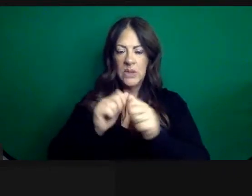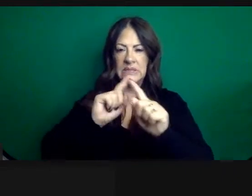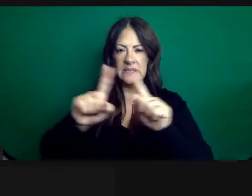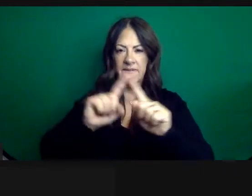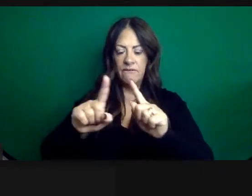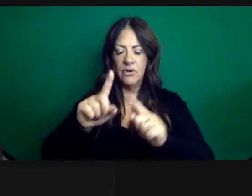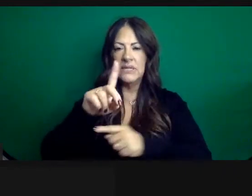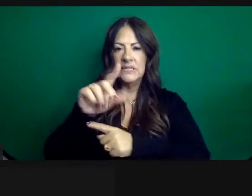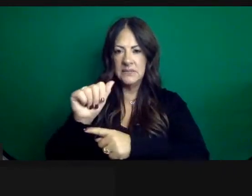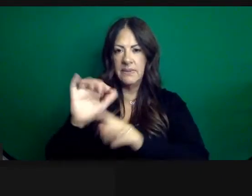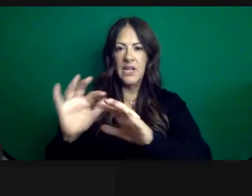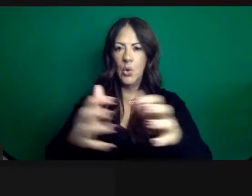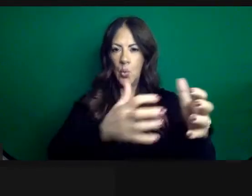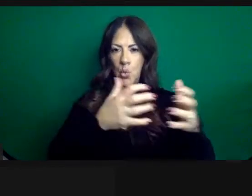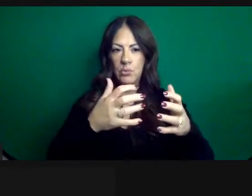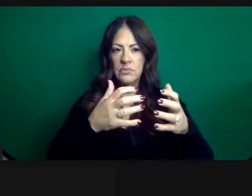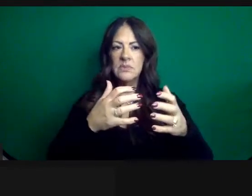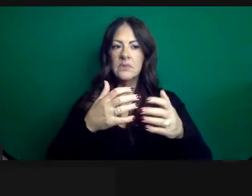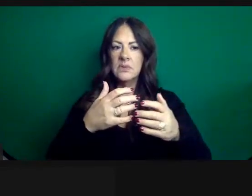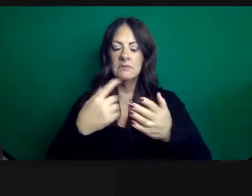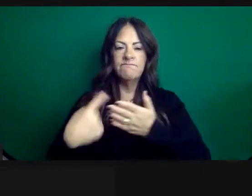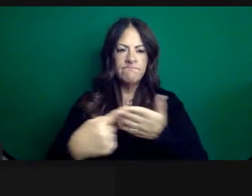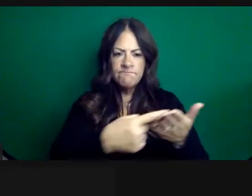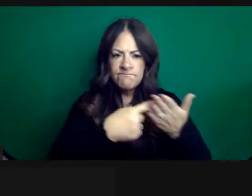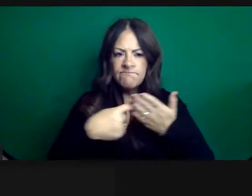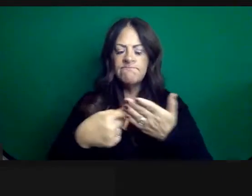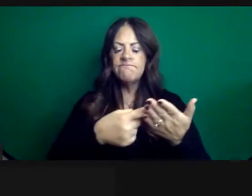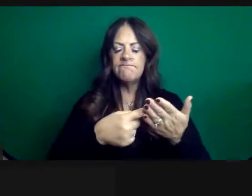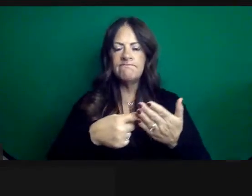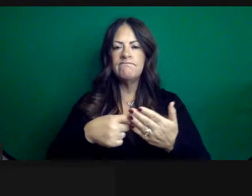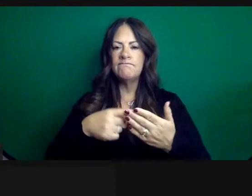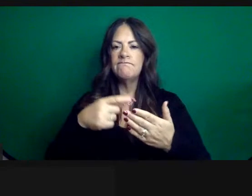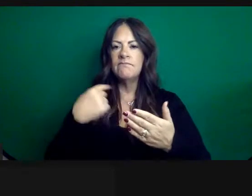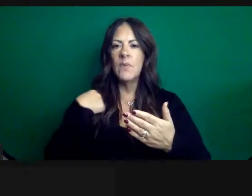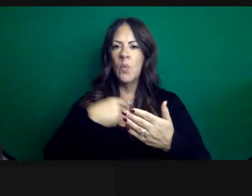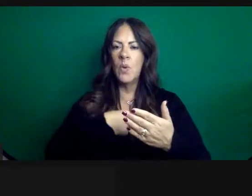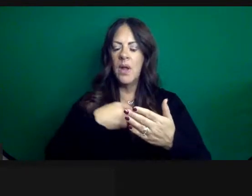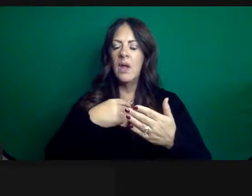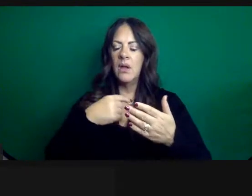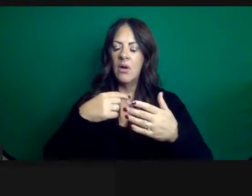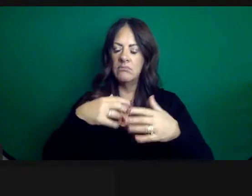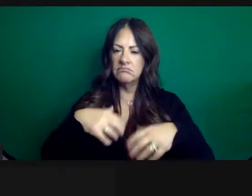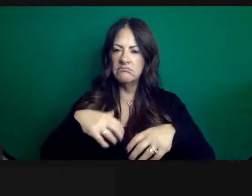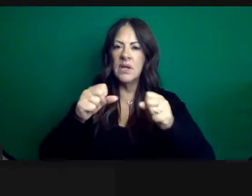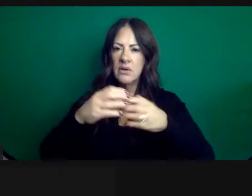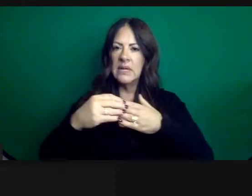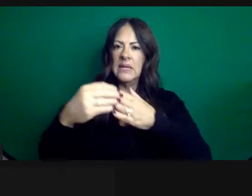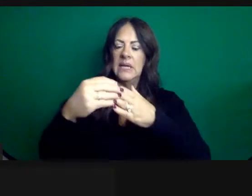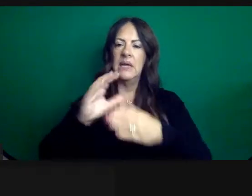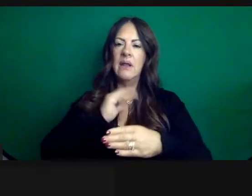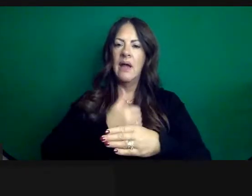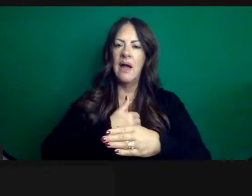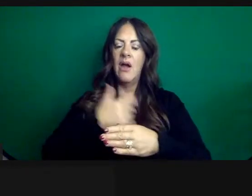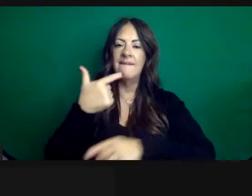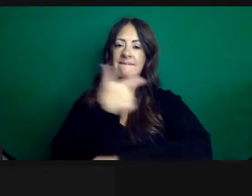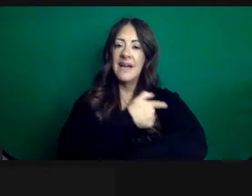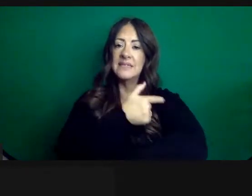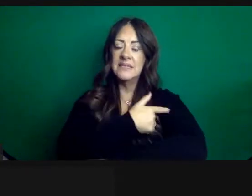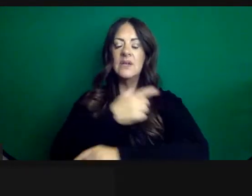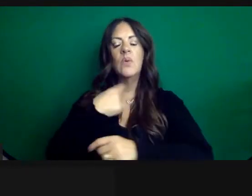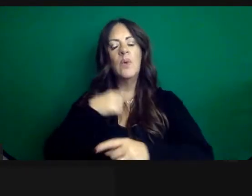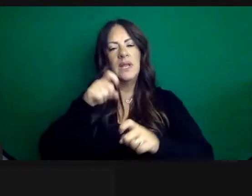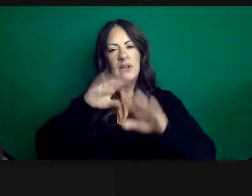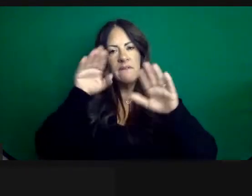stakeholders on this issue. We are leading our vaccine effort by focusing on